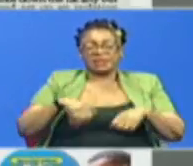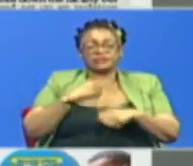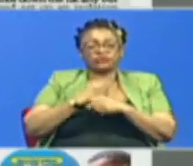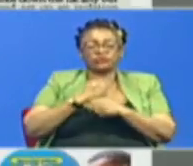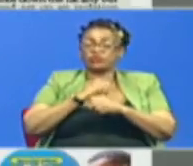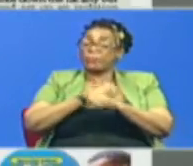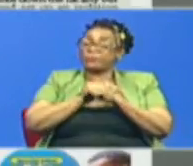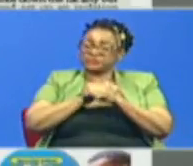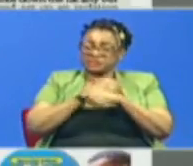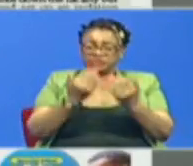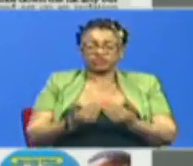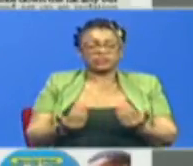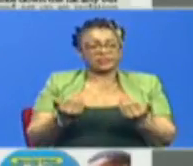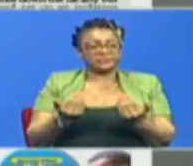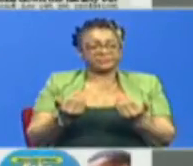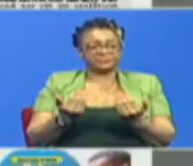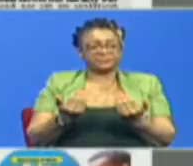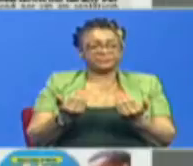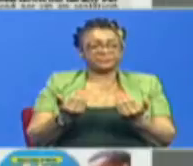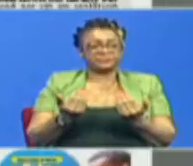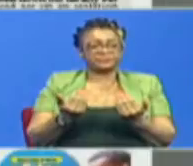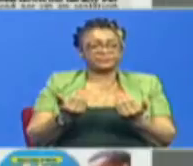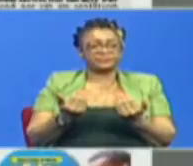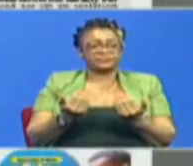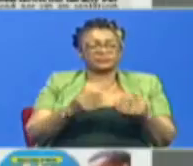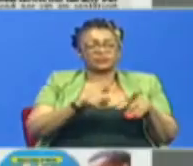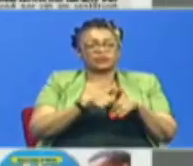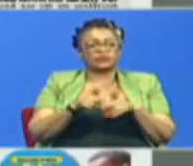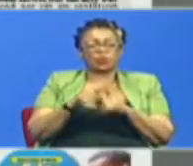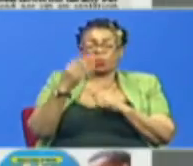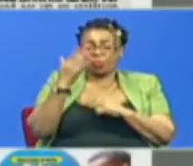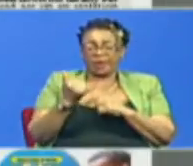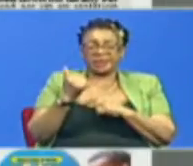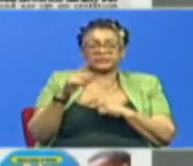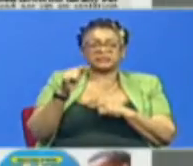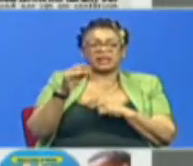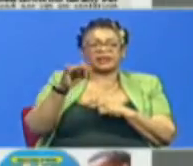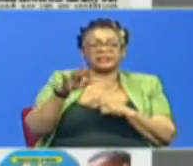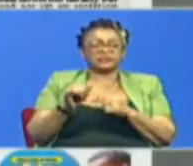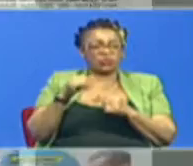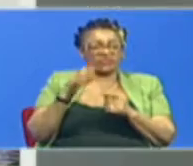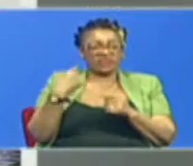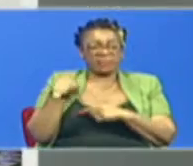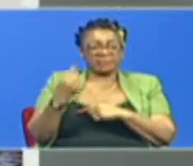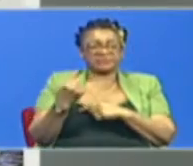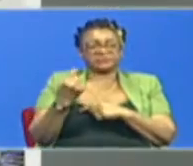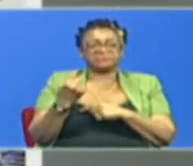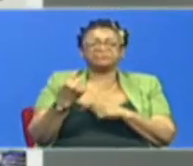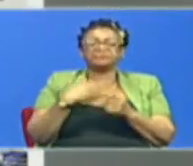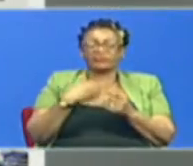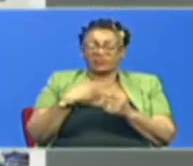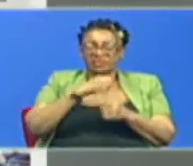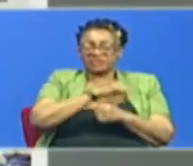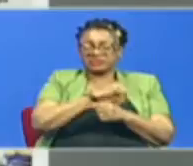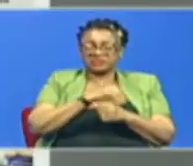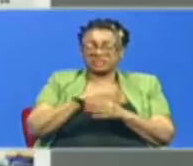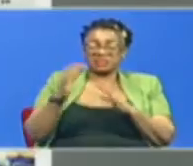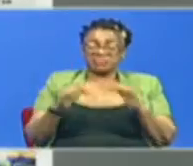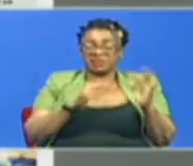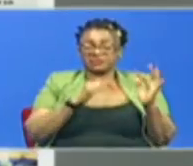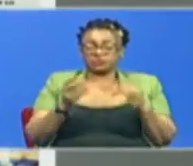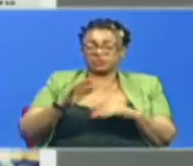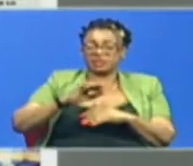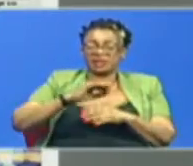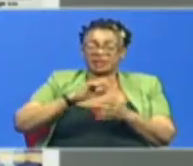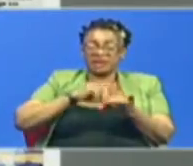protect children. Plus, why tyranny of numbers is a factor in the Senate debate on the County Revenue Division